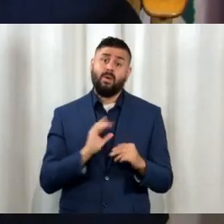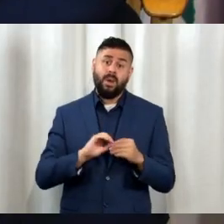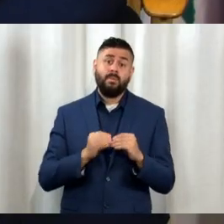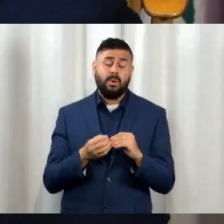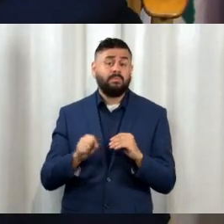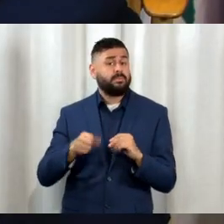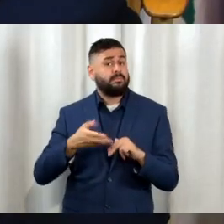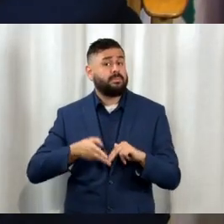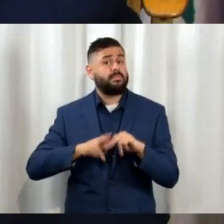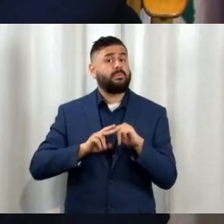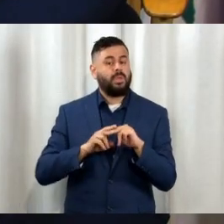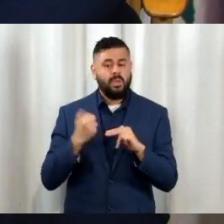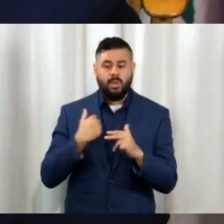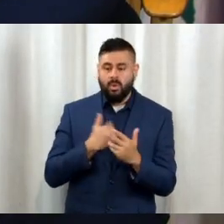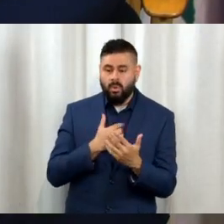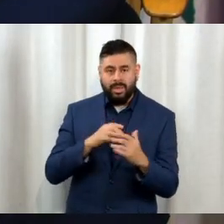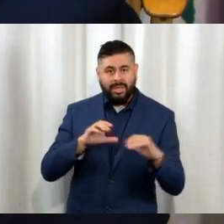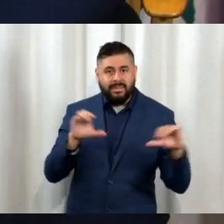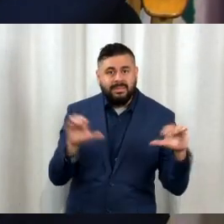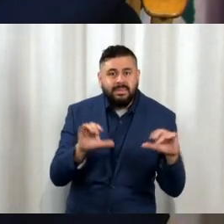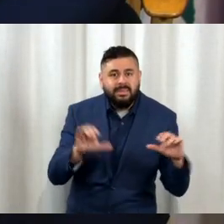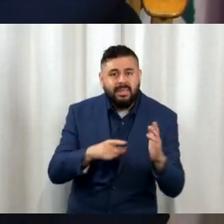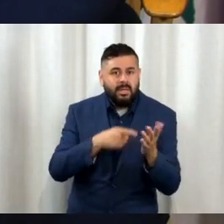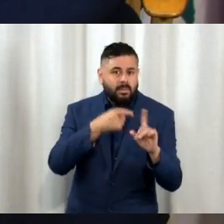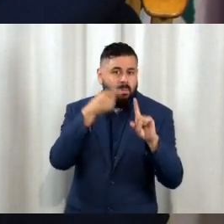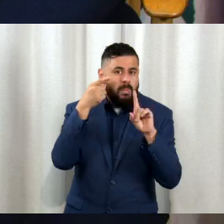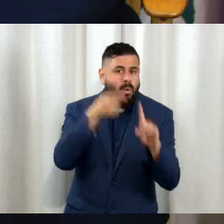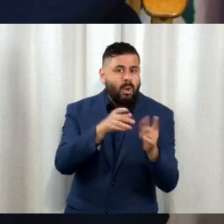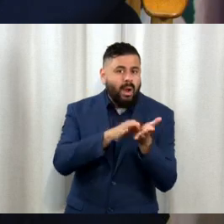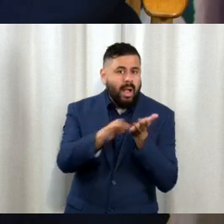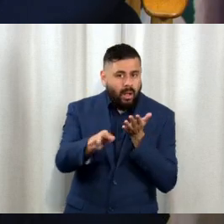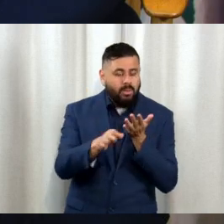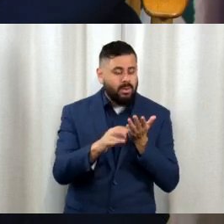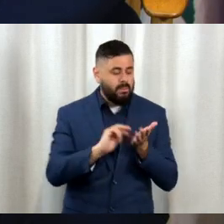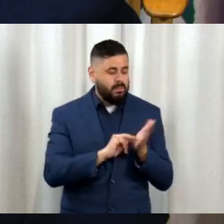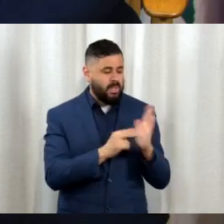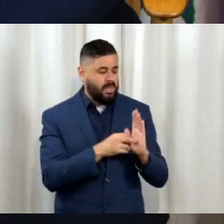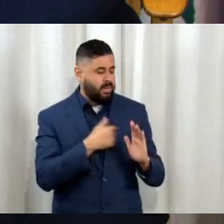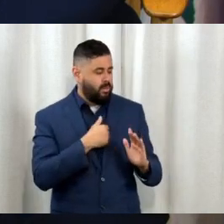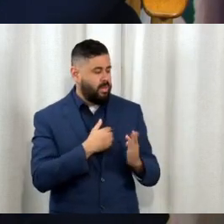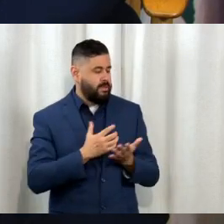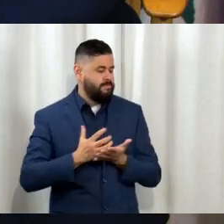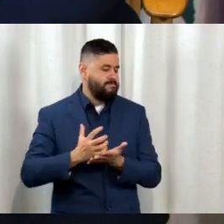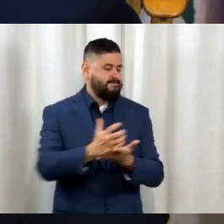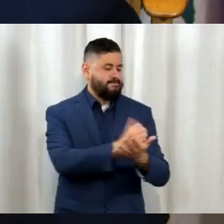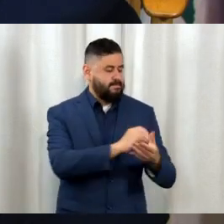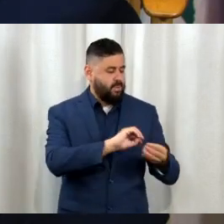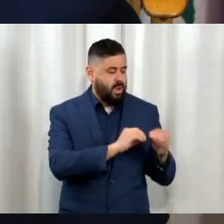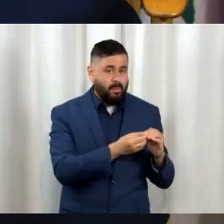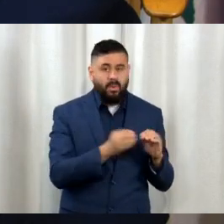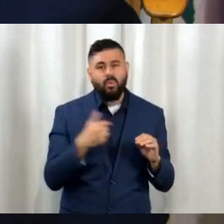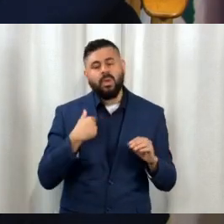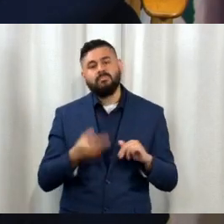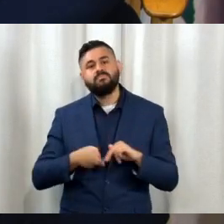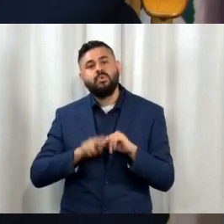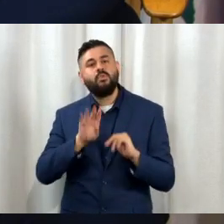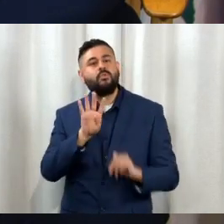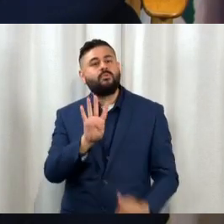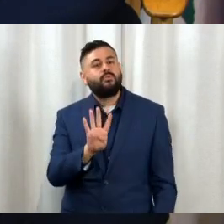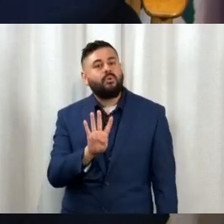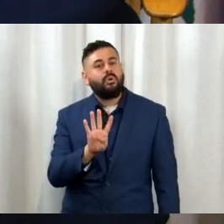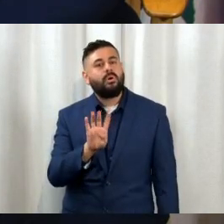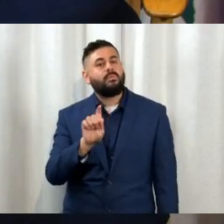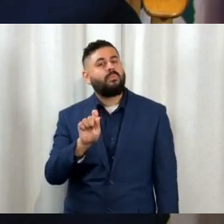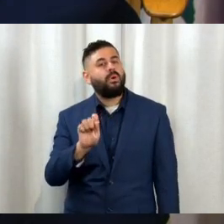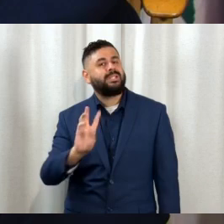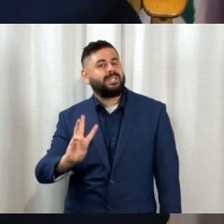story is that when we did our point-in-time count, that's all it is a point-in-time count, we went up about 4.6%. We released our